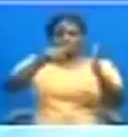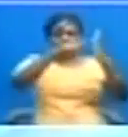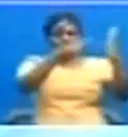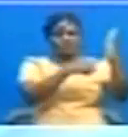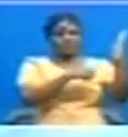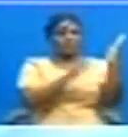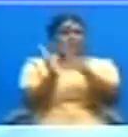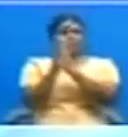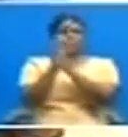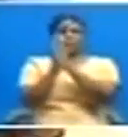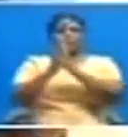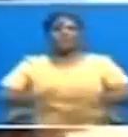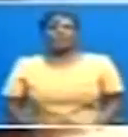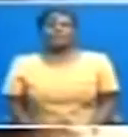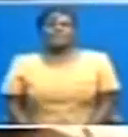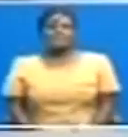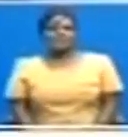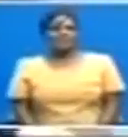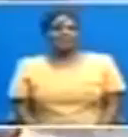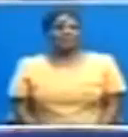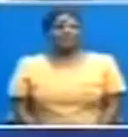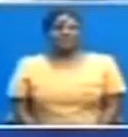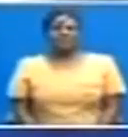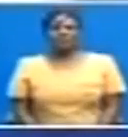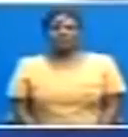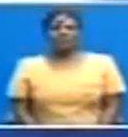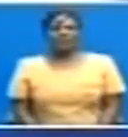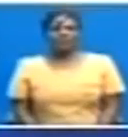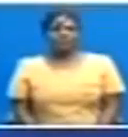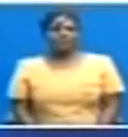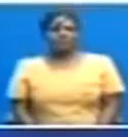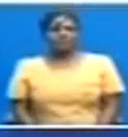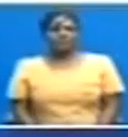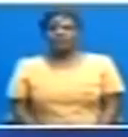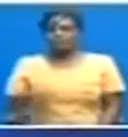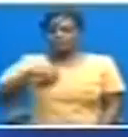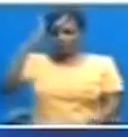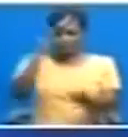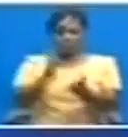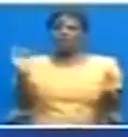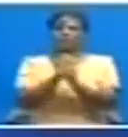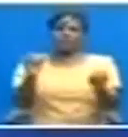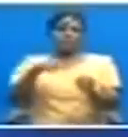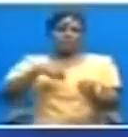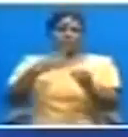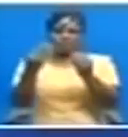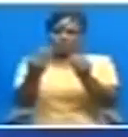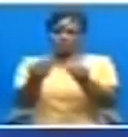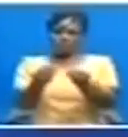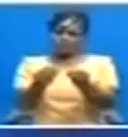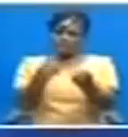story. Without addressing this, what I'm not sure of is whether I'm addressing the